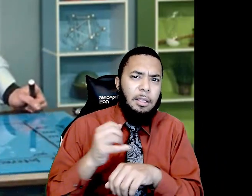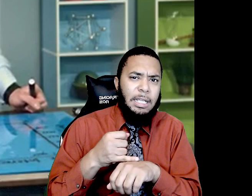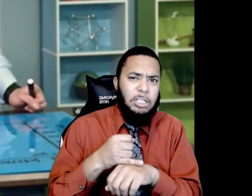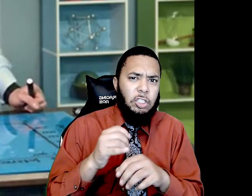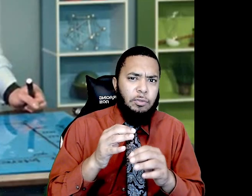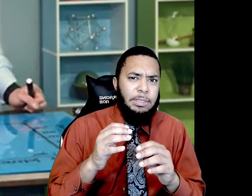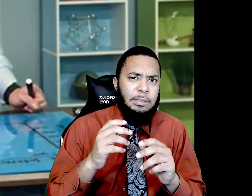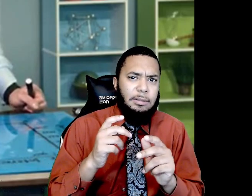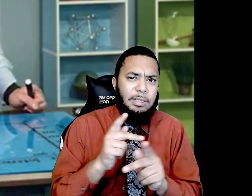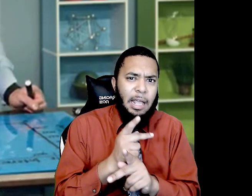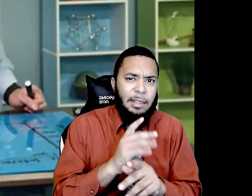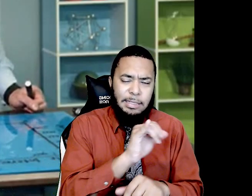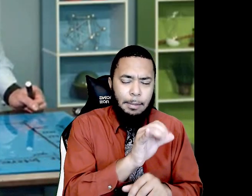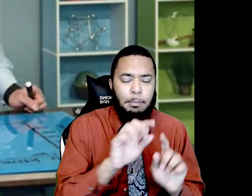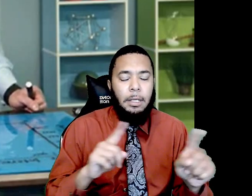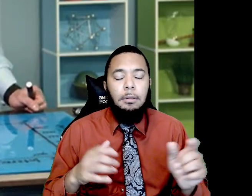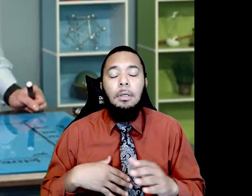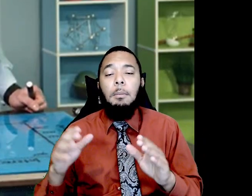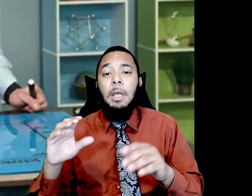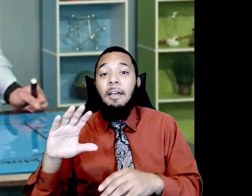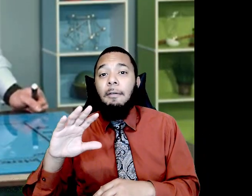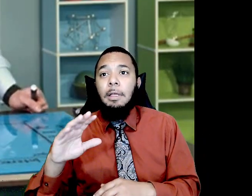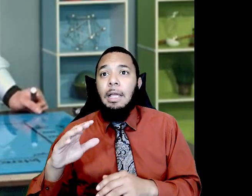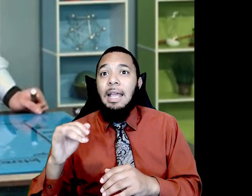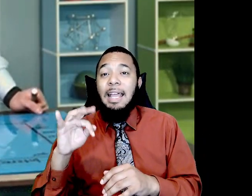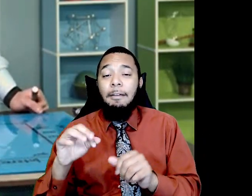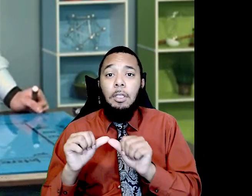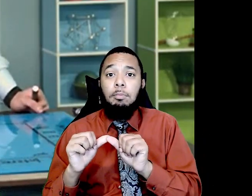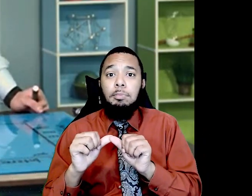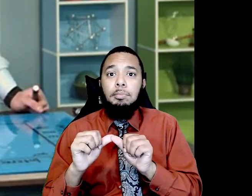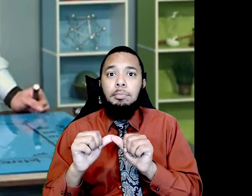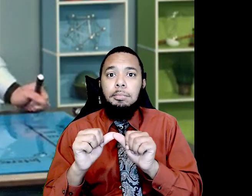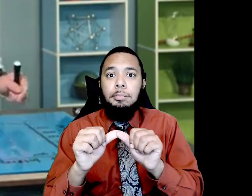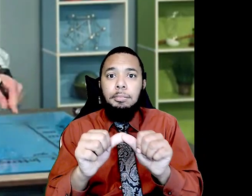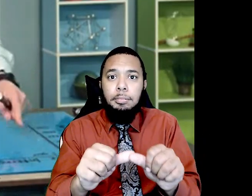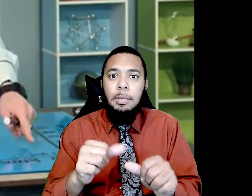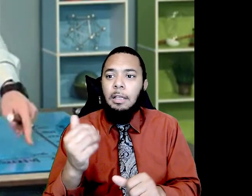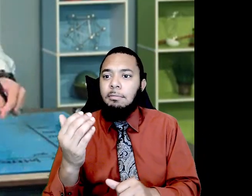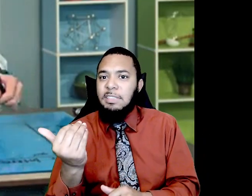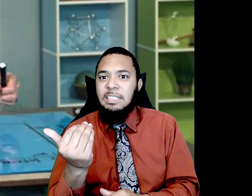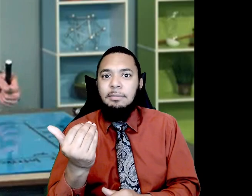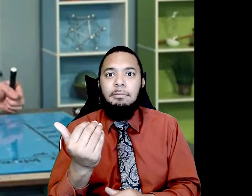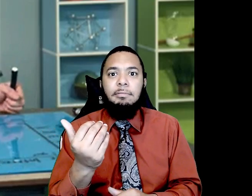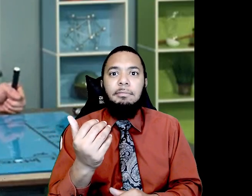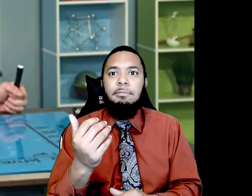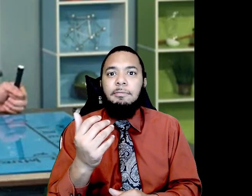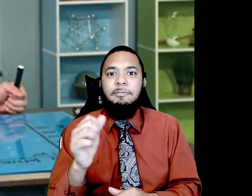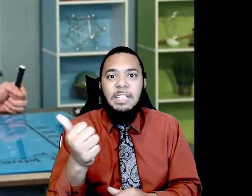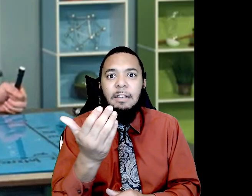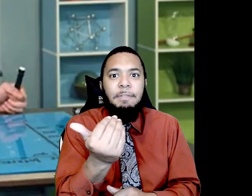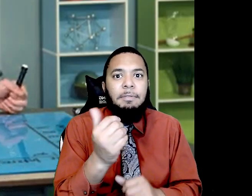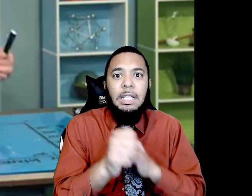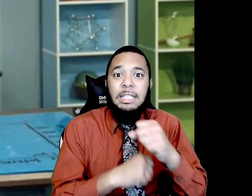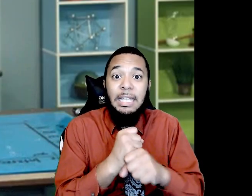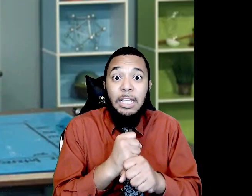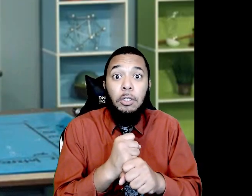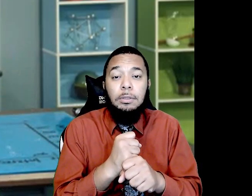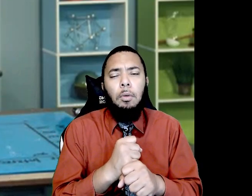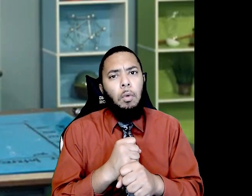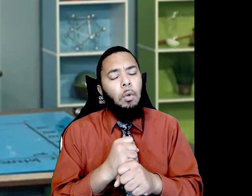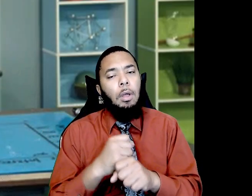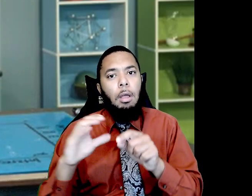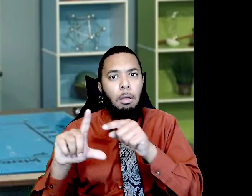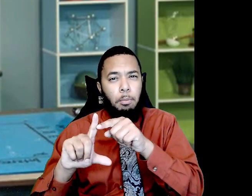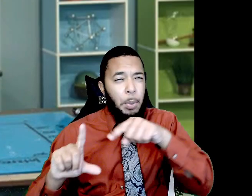But over like 5, 10, 15, 20 years, they're drastically different. So only do simple interest for less than a year, and